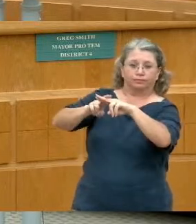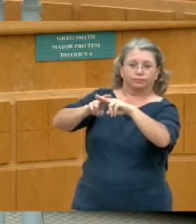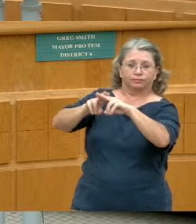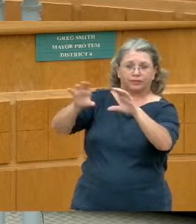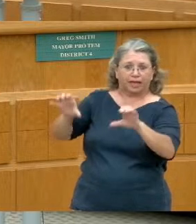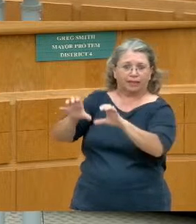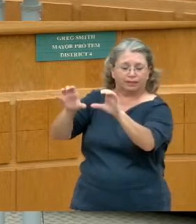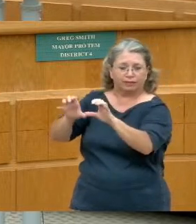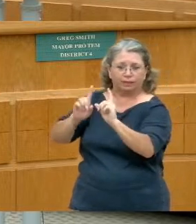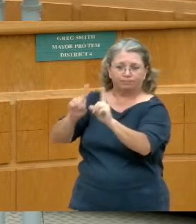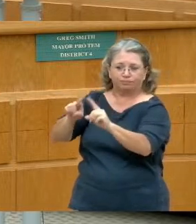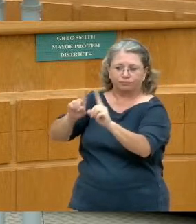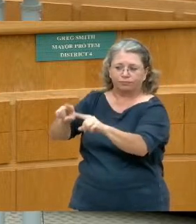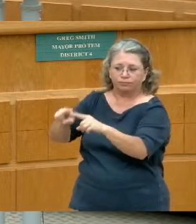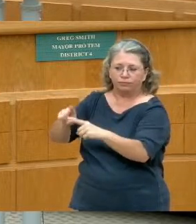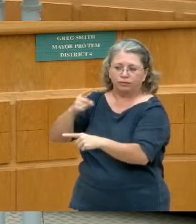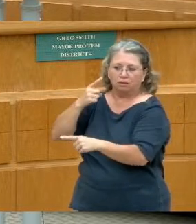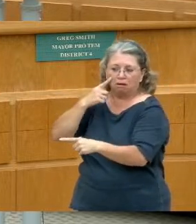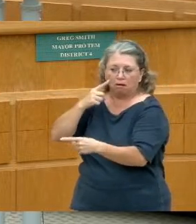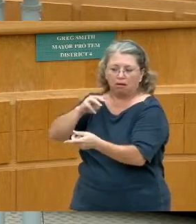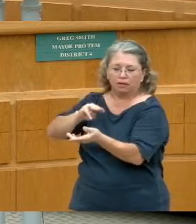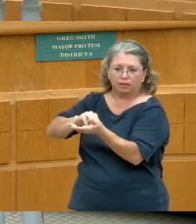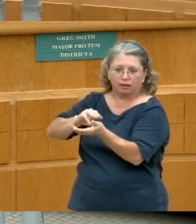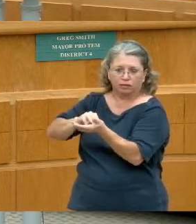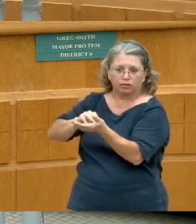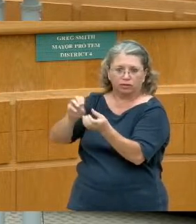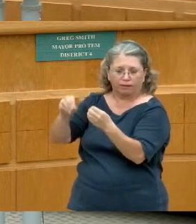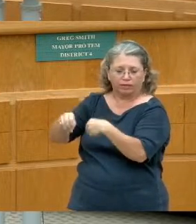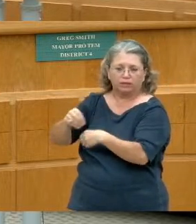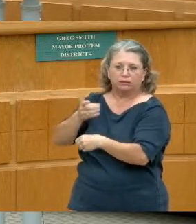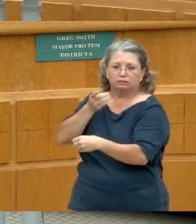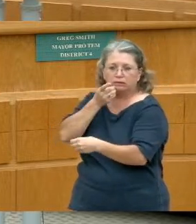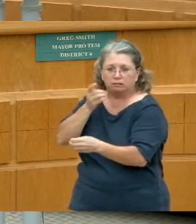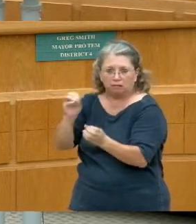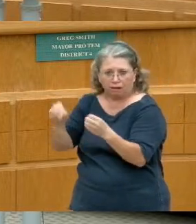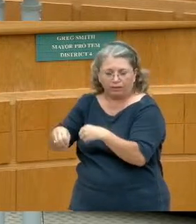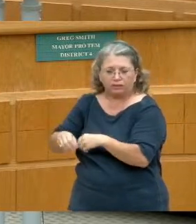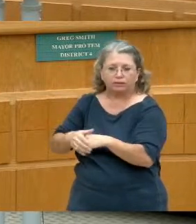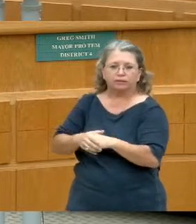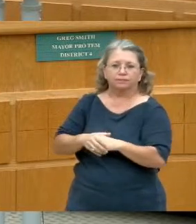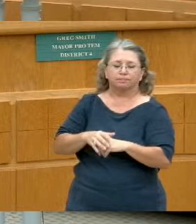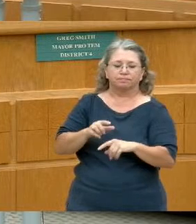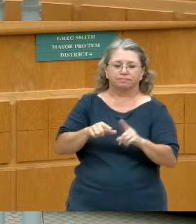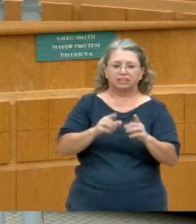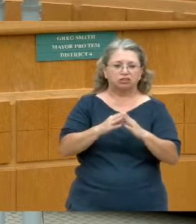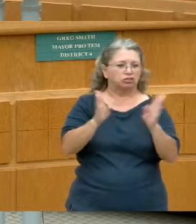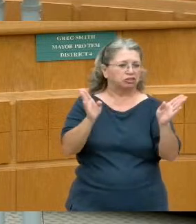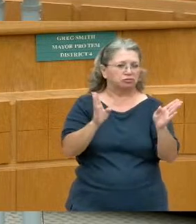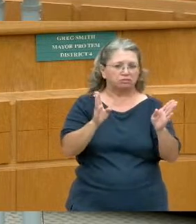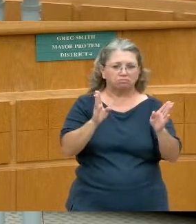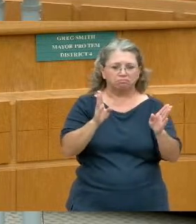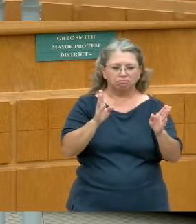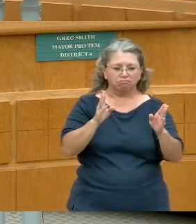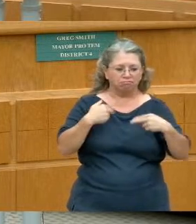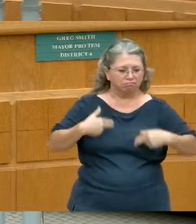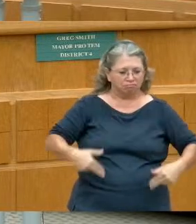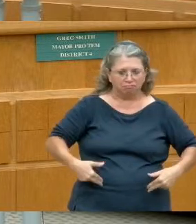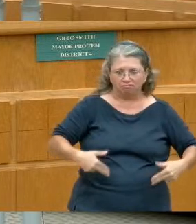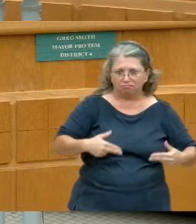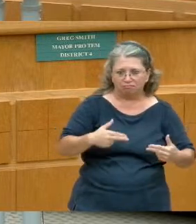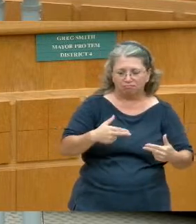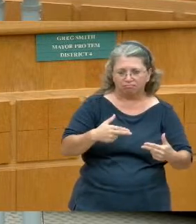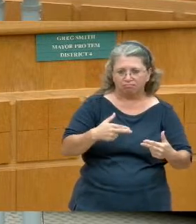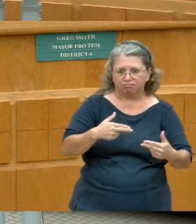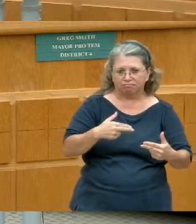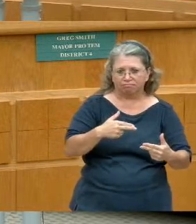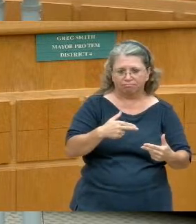the stay-at-home to now relative to people getting treatment for their medical conditions. And here's what some of